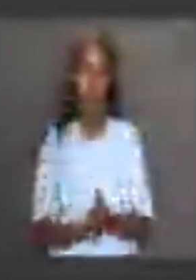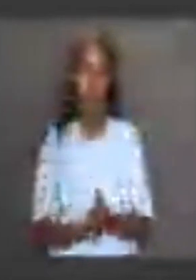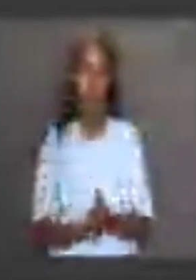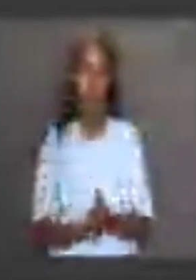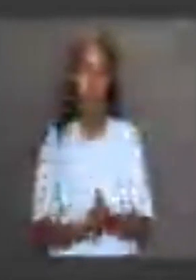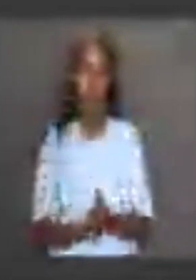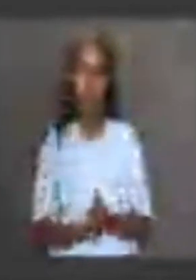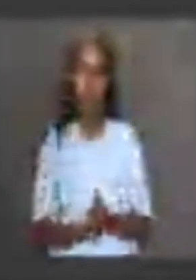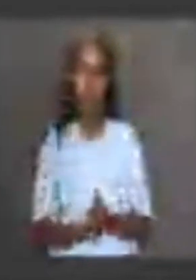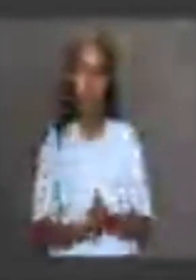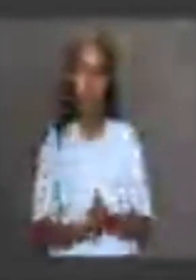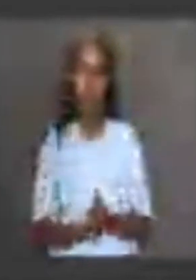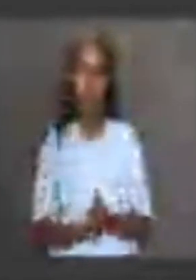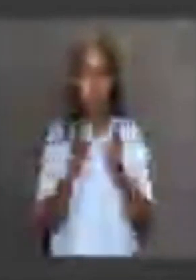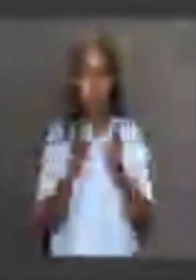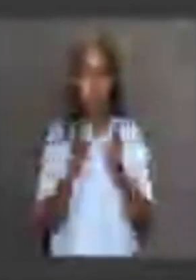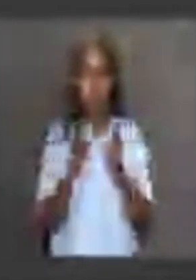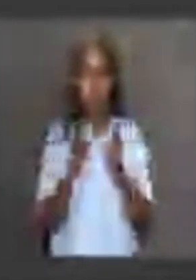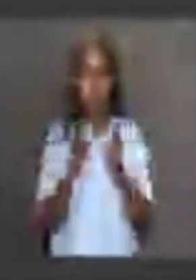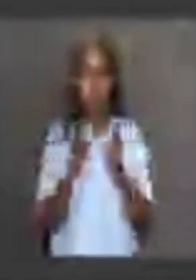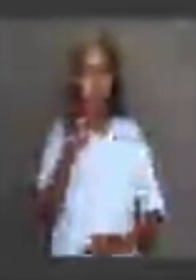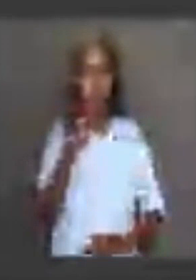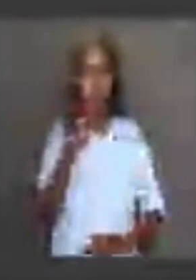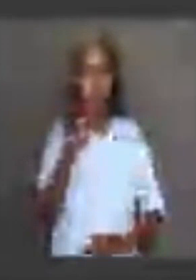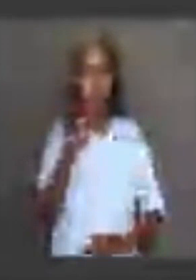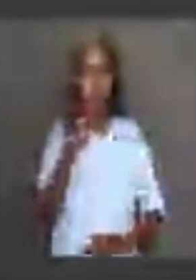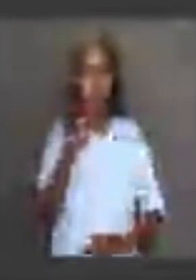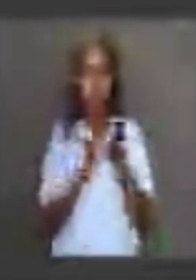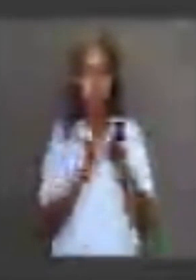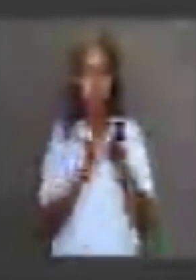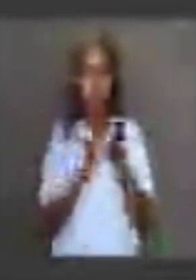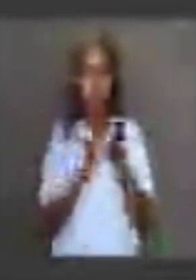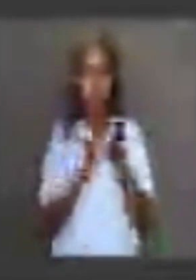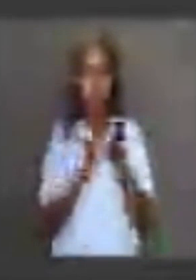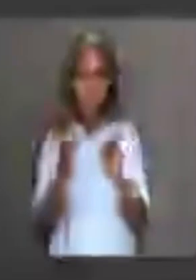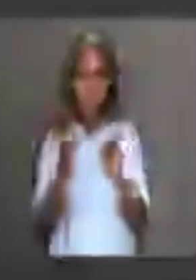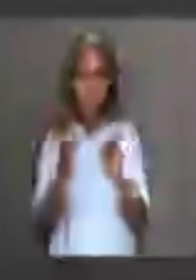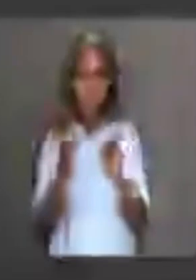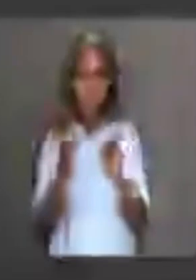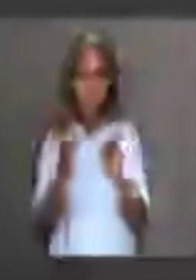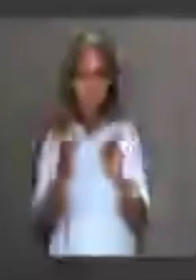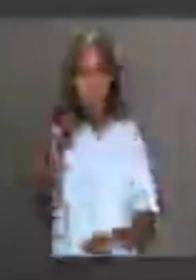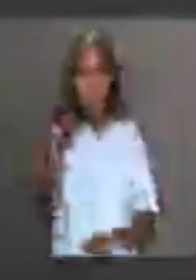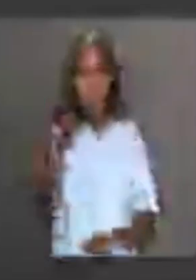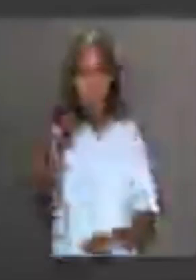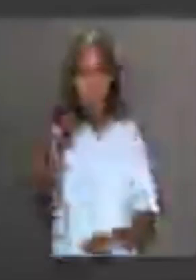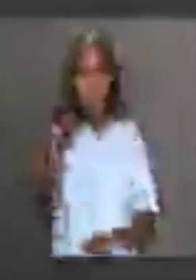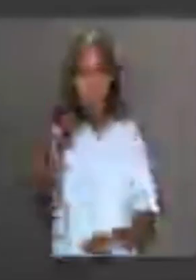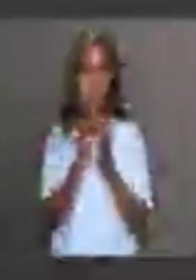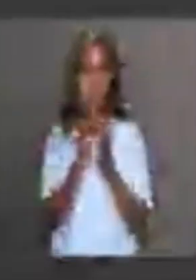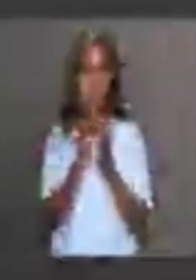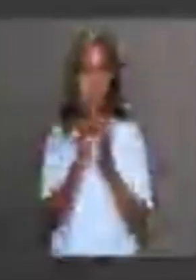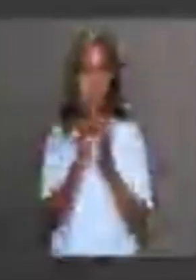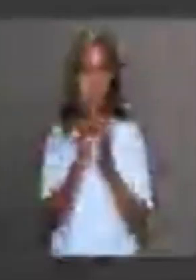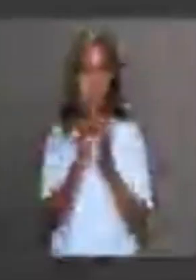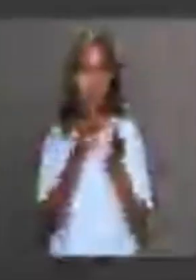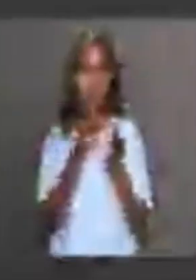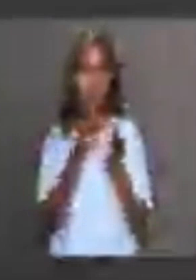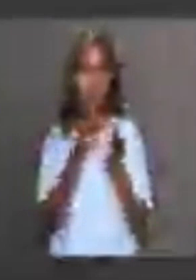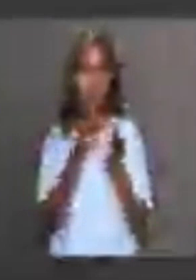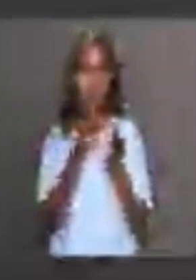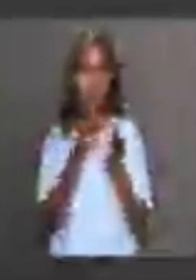The set of rational numbers includes any number that can be expressed in